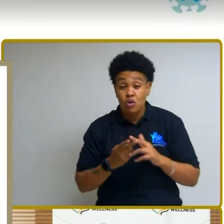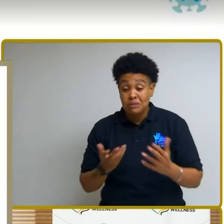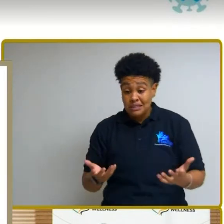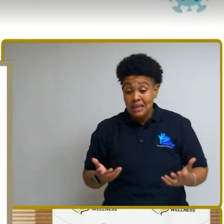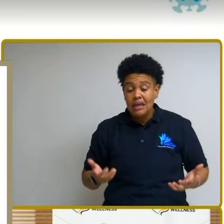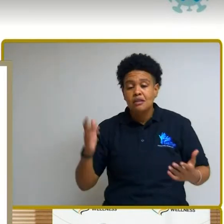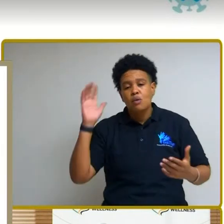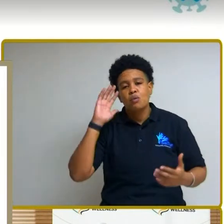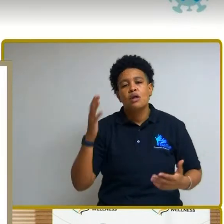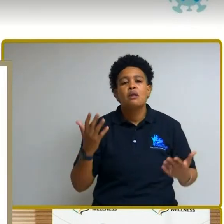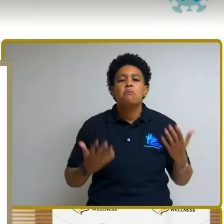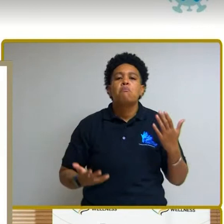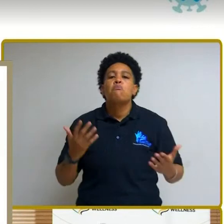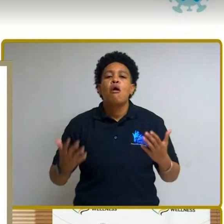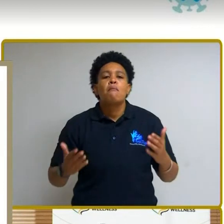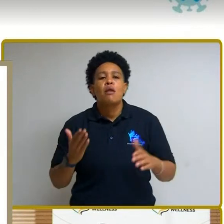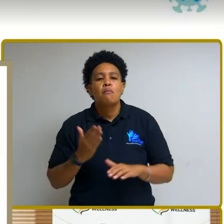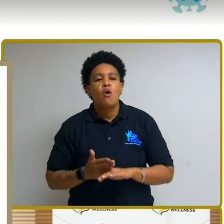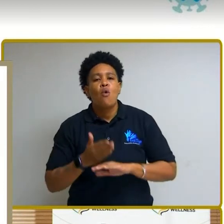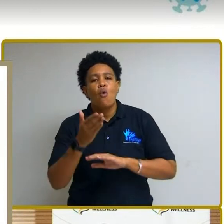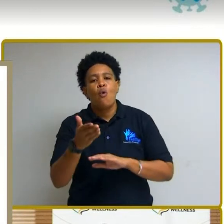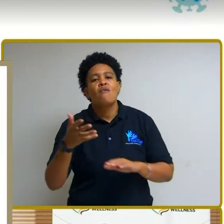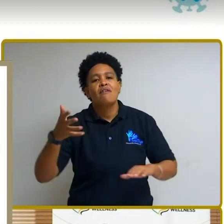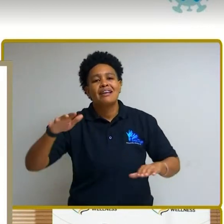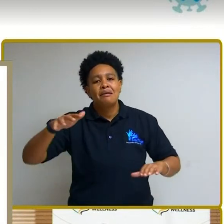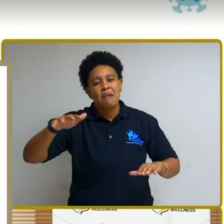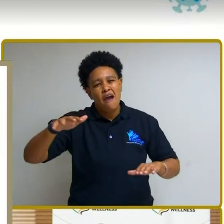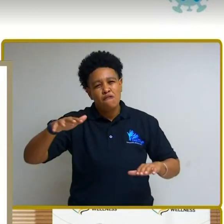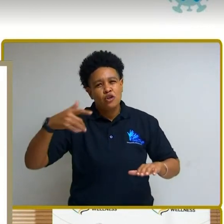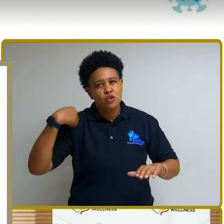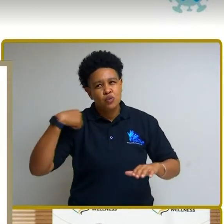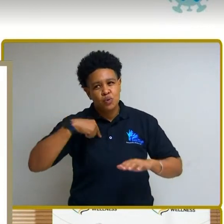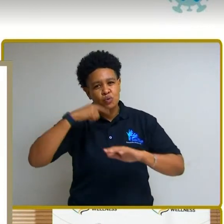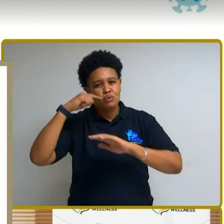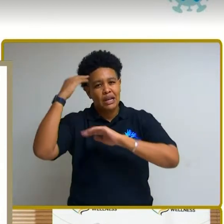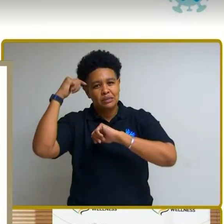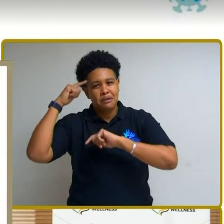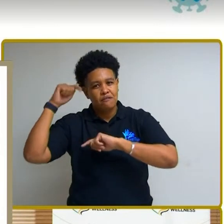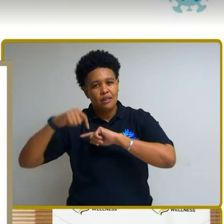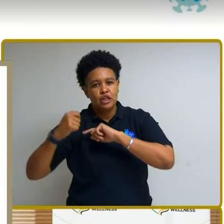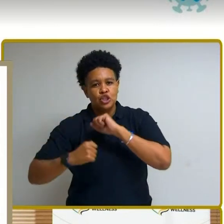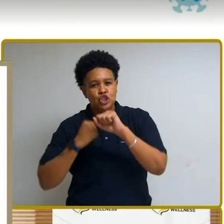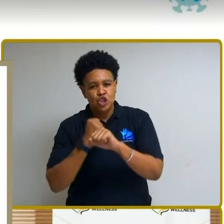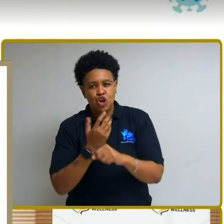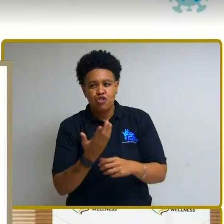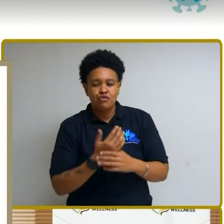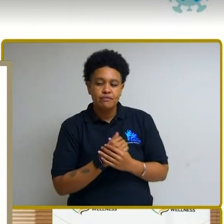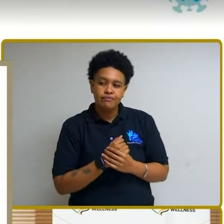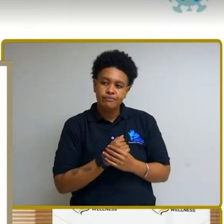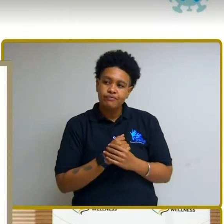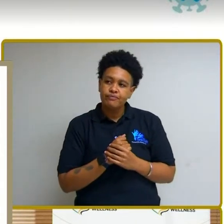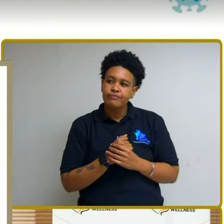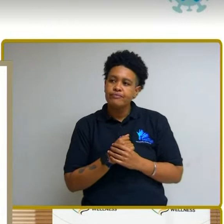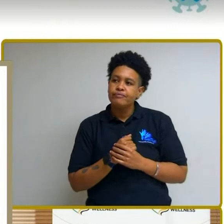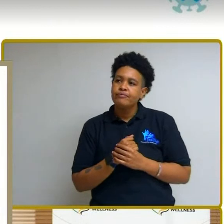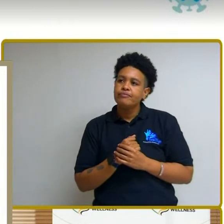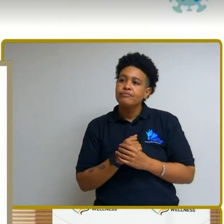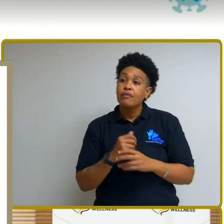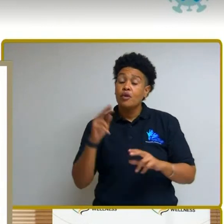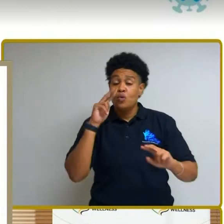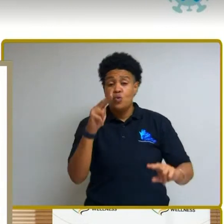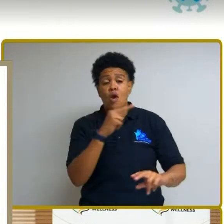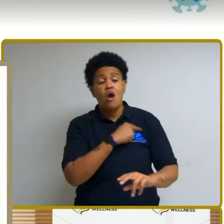that it would probably be over the mean that is expected for this year. In looking at